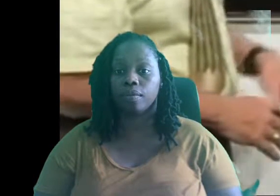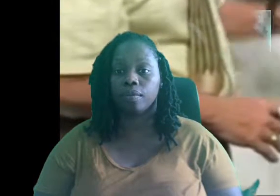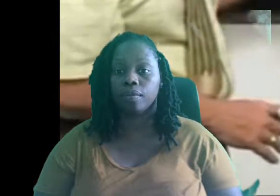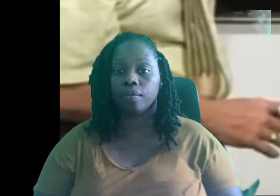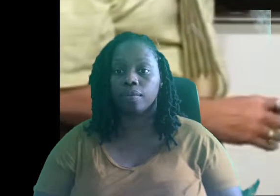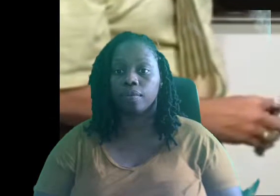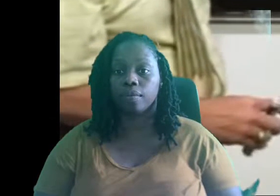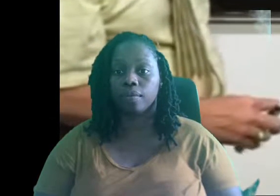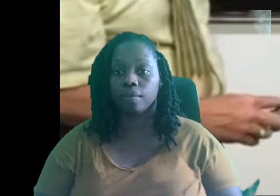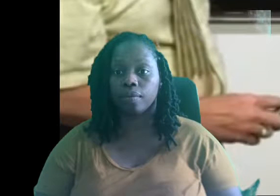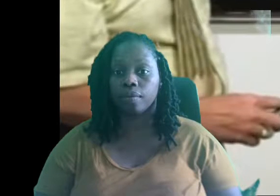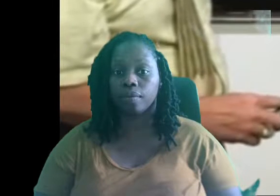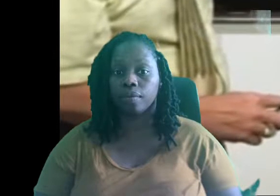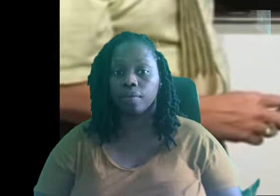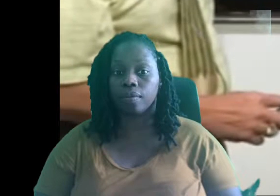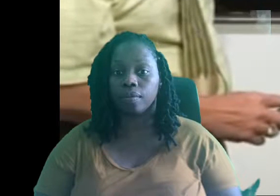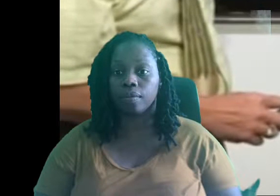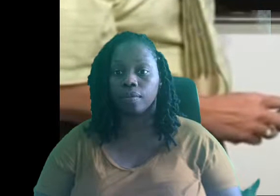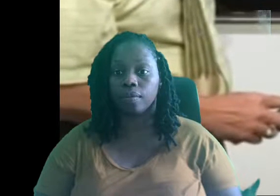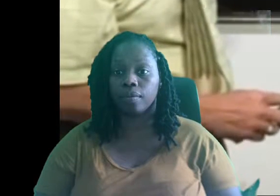So those are the